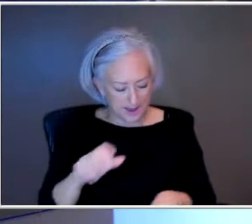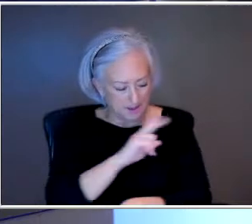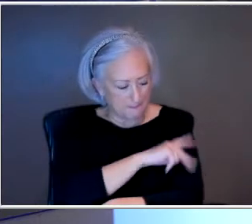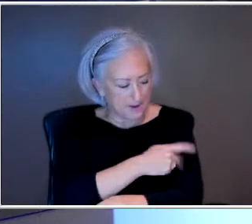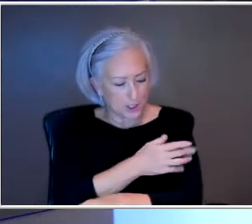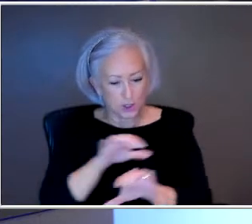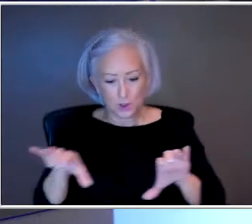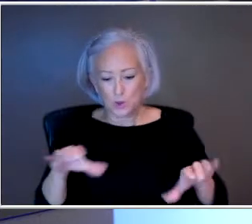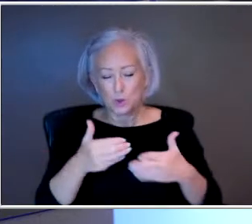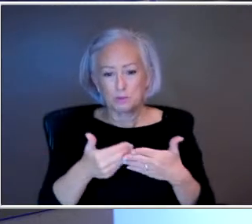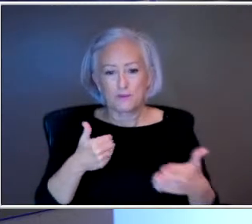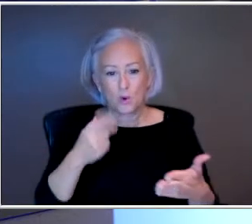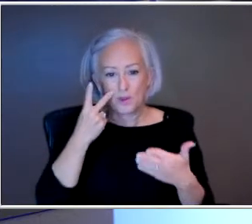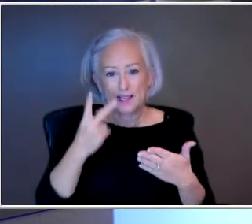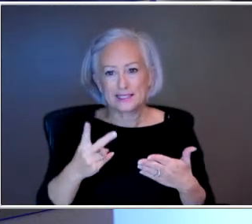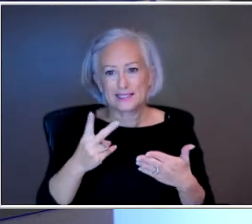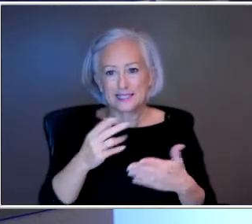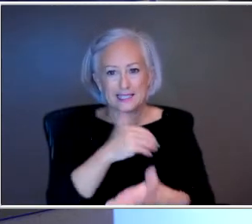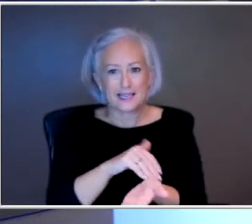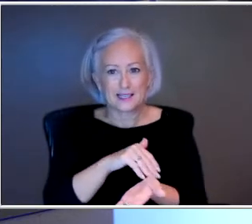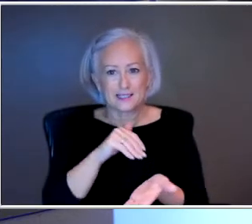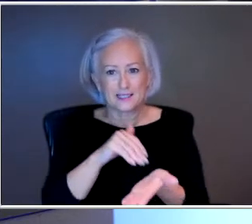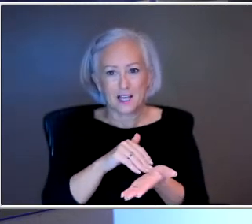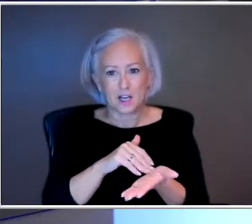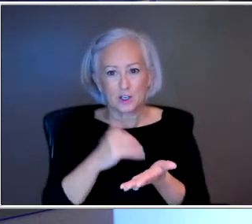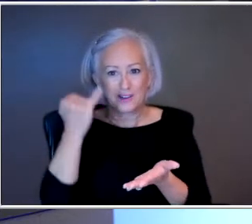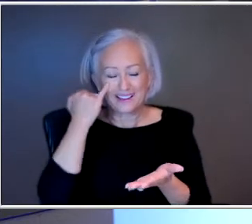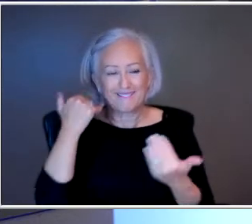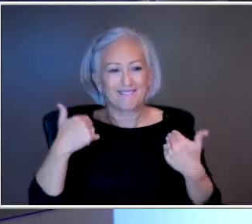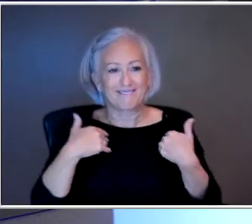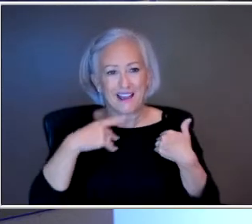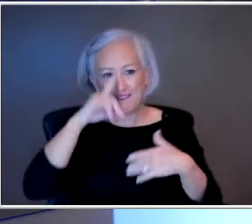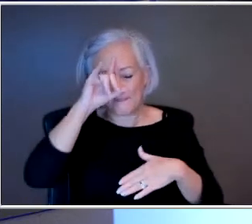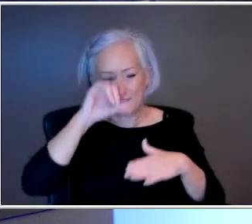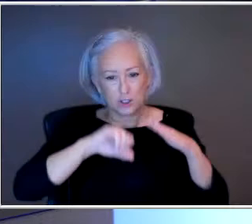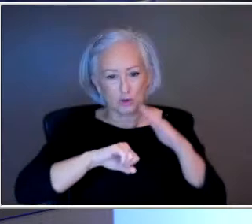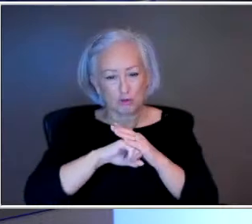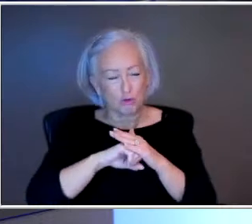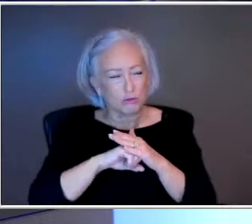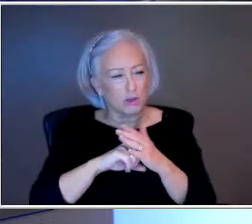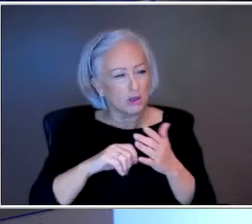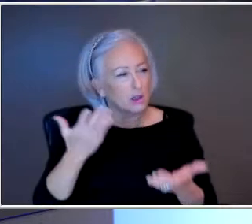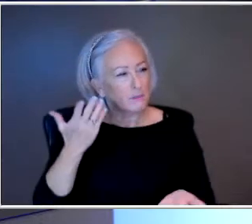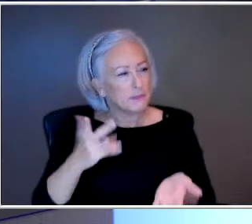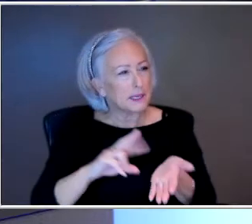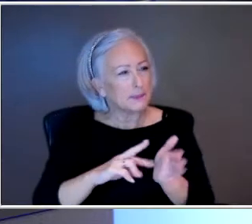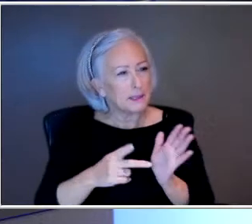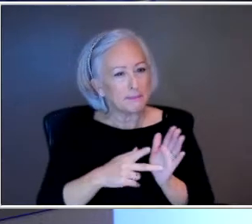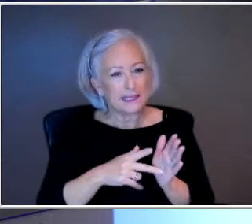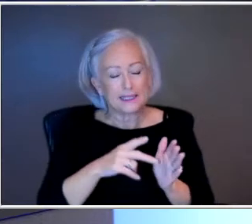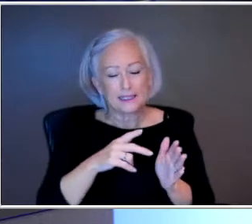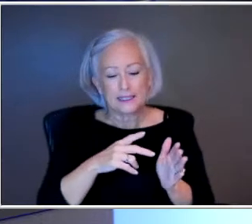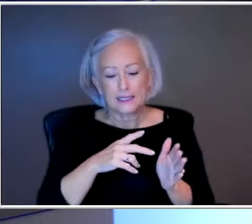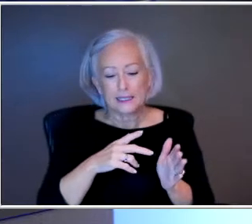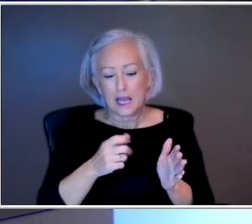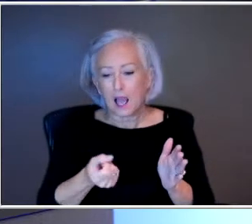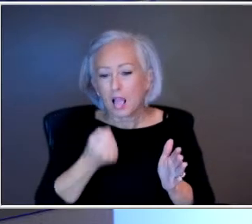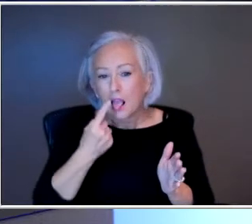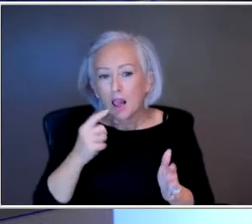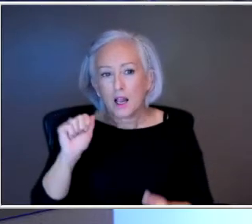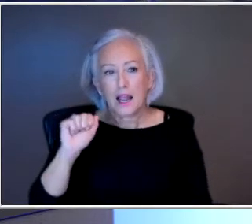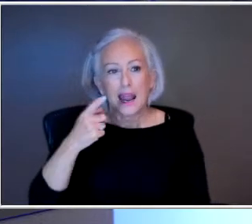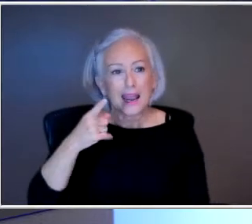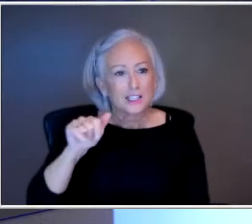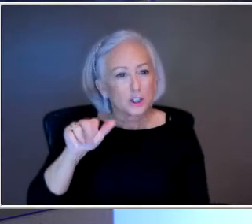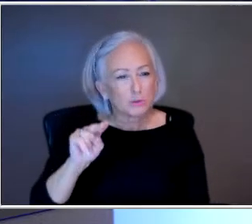a stroke? Is it if you haven't gotten to a doctor in time, are you popping an aspirin? Are you? Is there anything to do kind of to self-care in